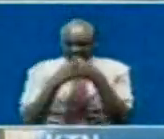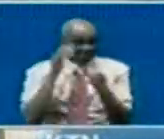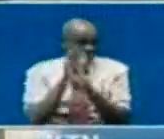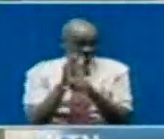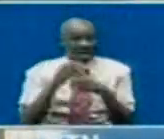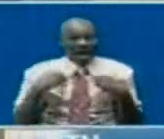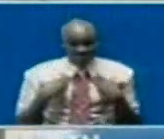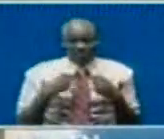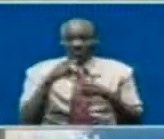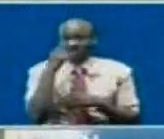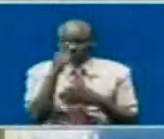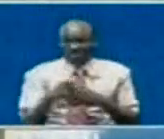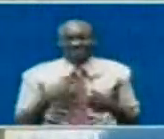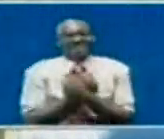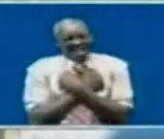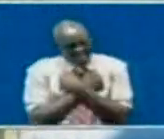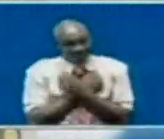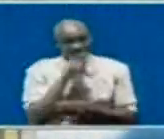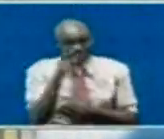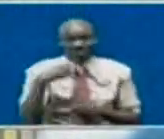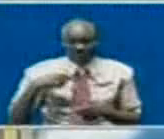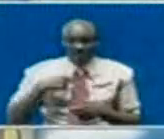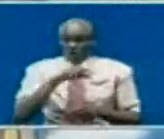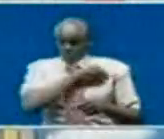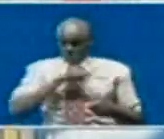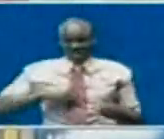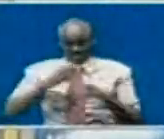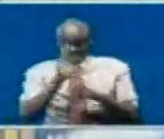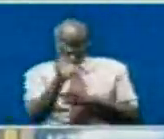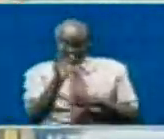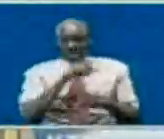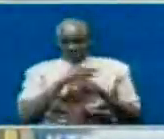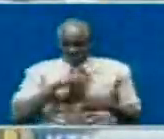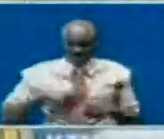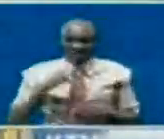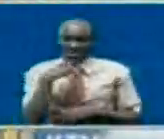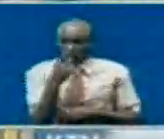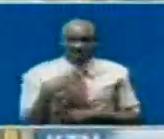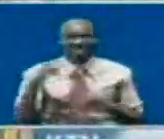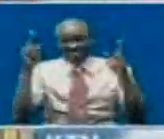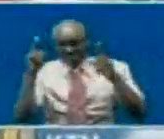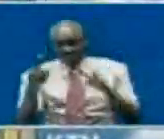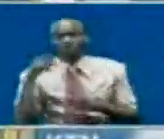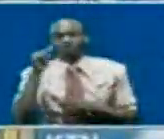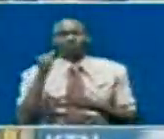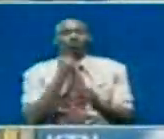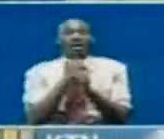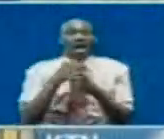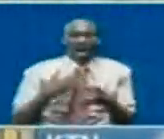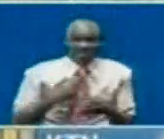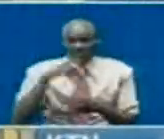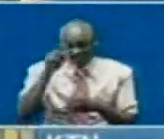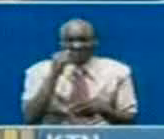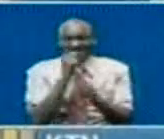face, it is simply for the love of game that the Kenyan queens have relentlessly represented the country in a number of international assignments, they